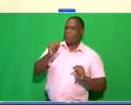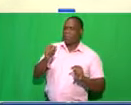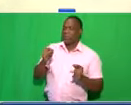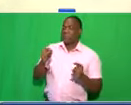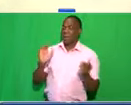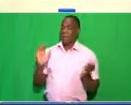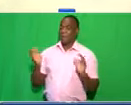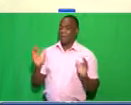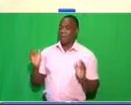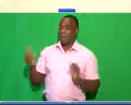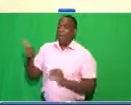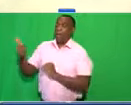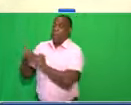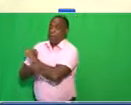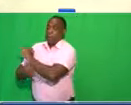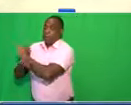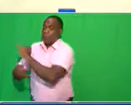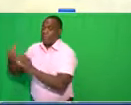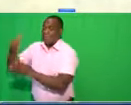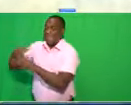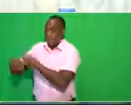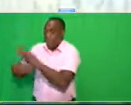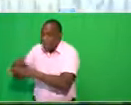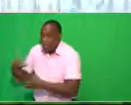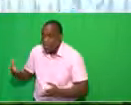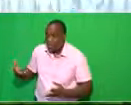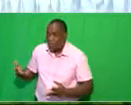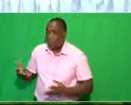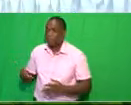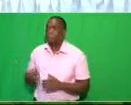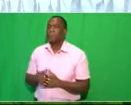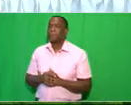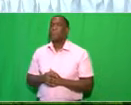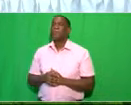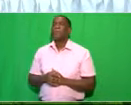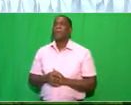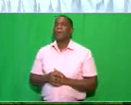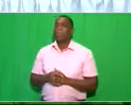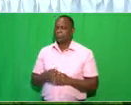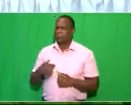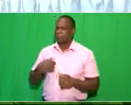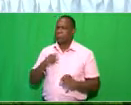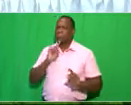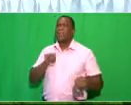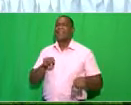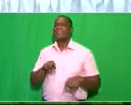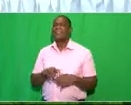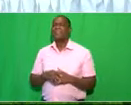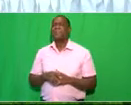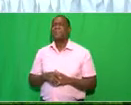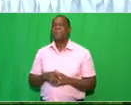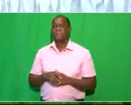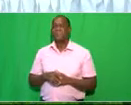to the rest of the world as it relates to reading? Okay, so I can answer that.